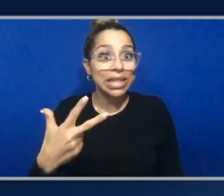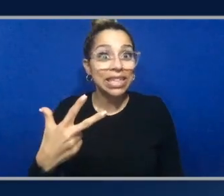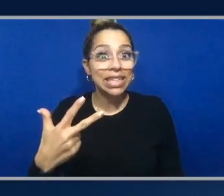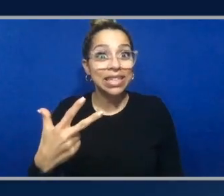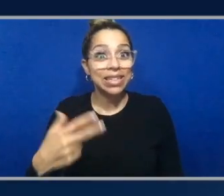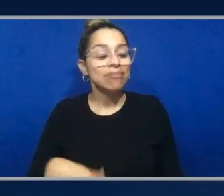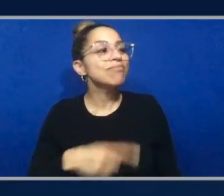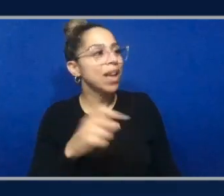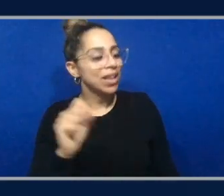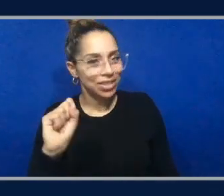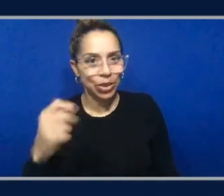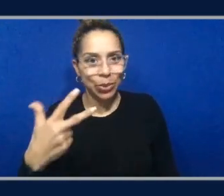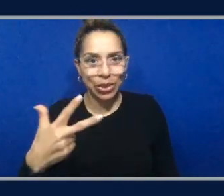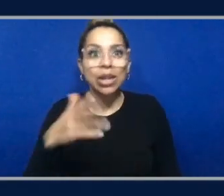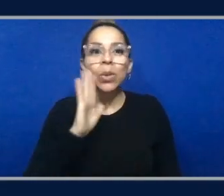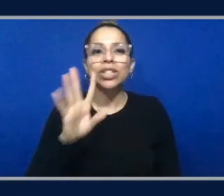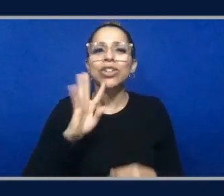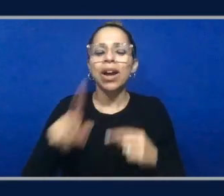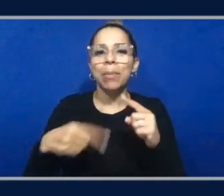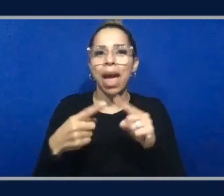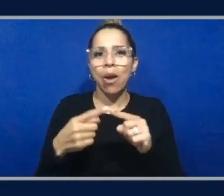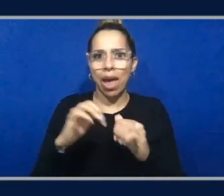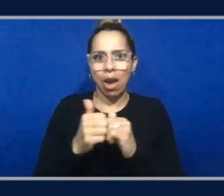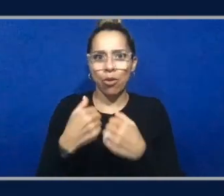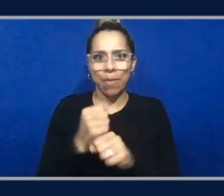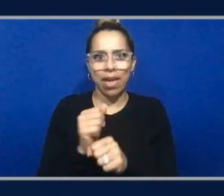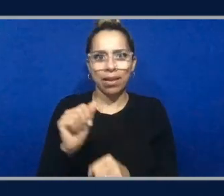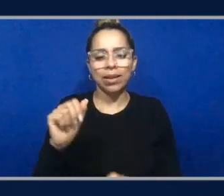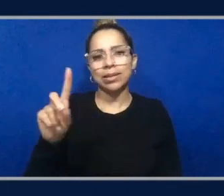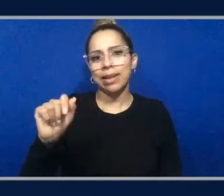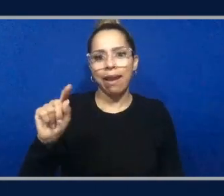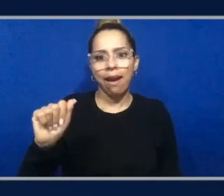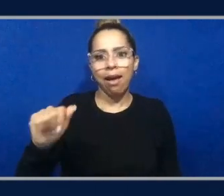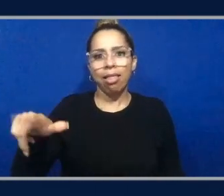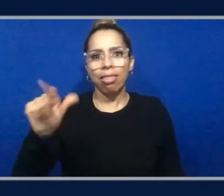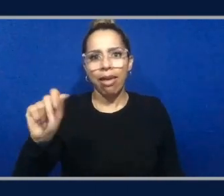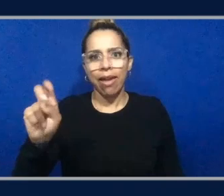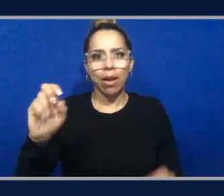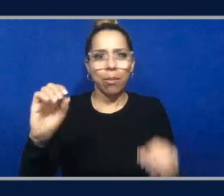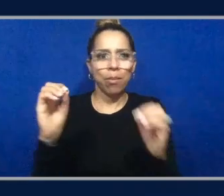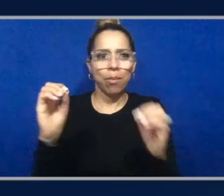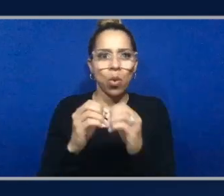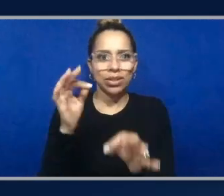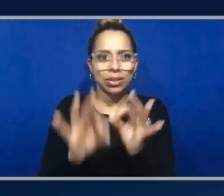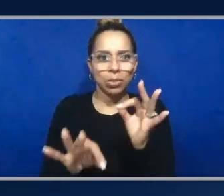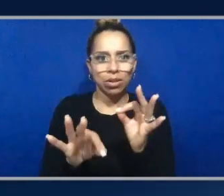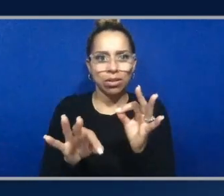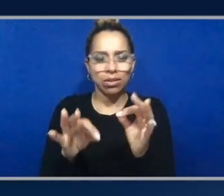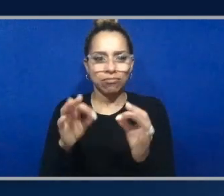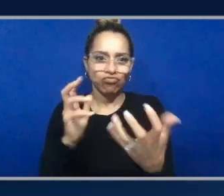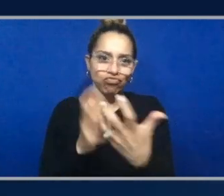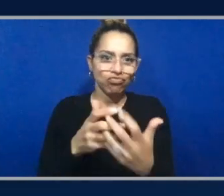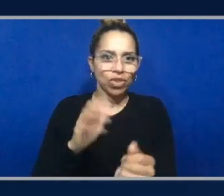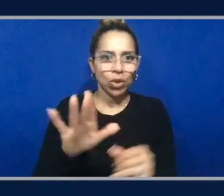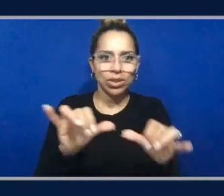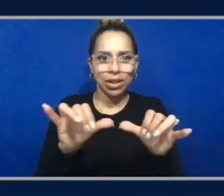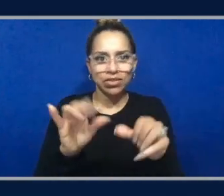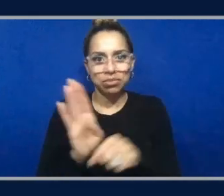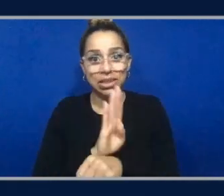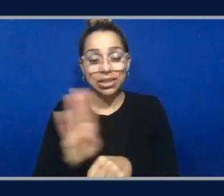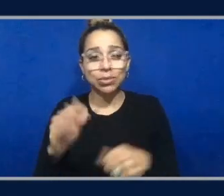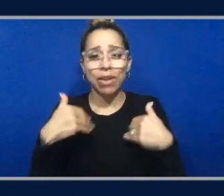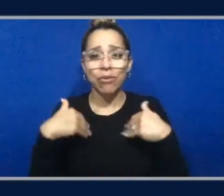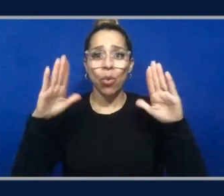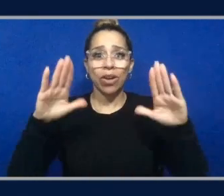about simplifying data lakes at scale, if I do believe that's true. And we have some wonderful service team members here who may want